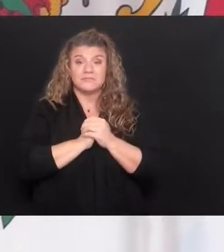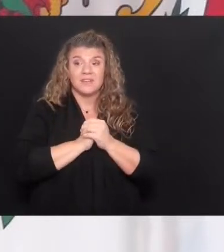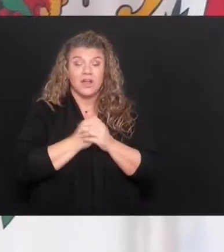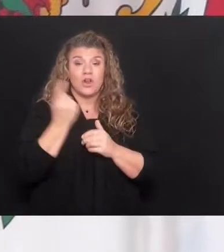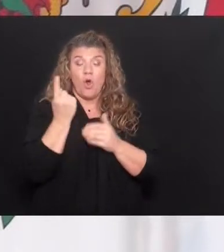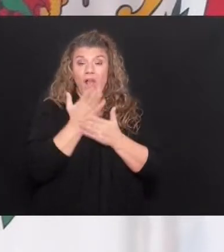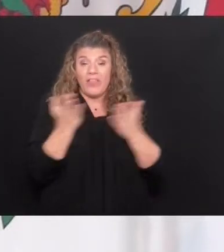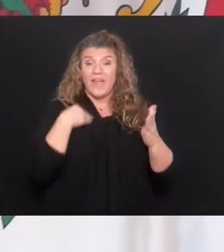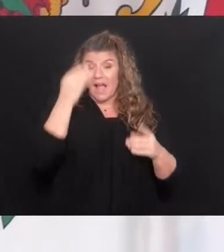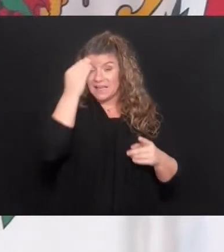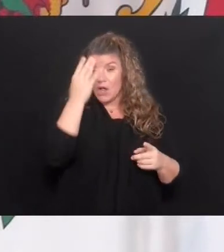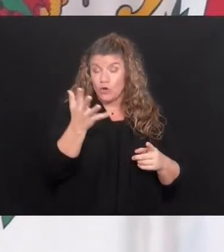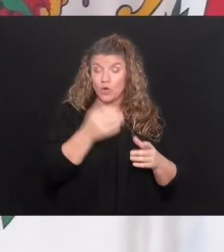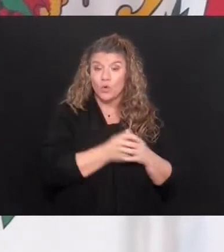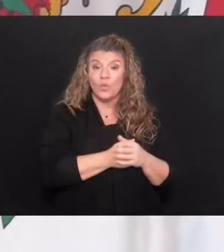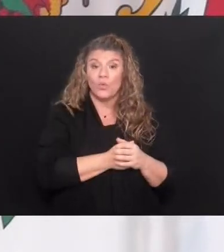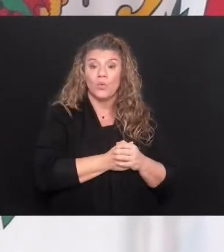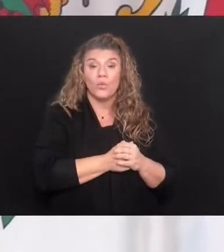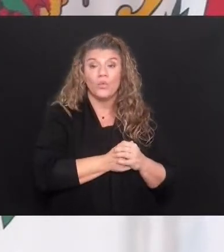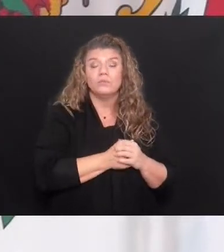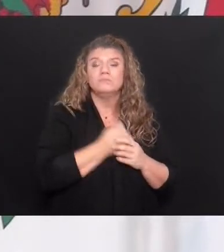I would tell you is just the